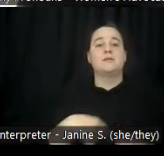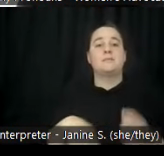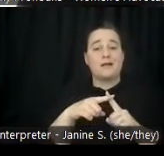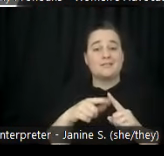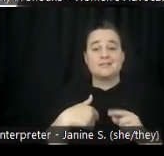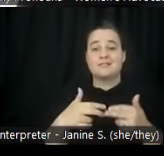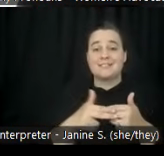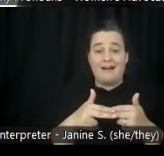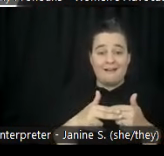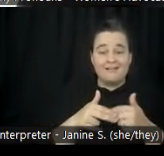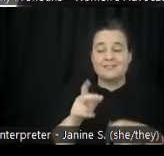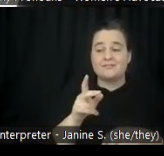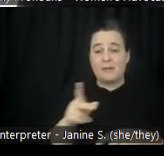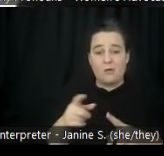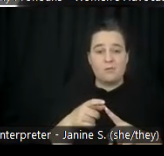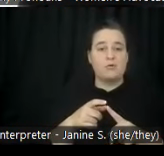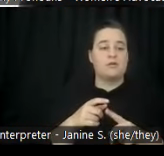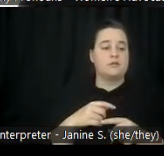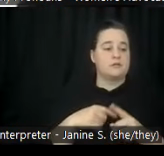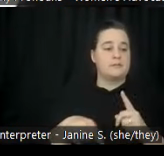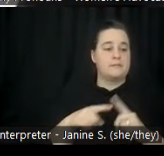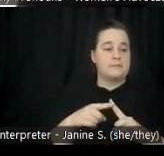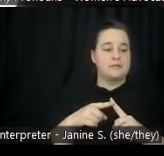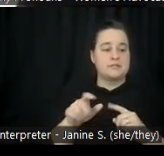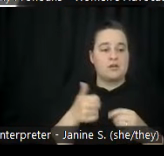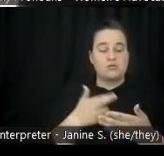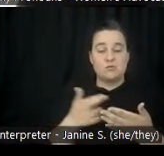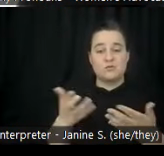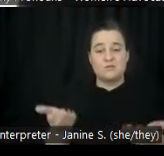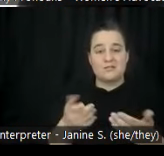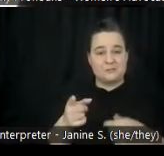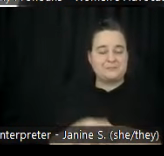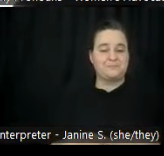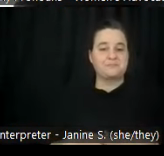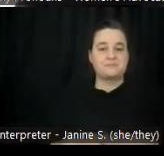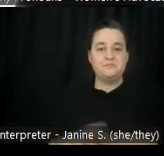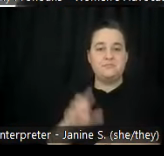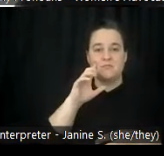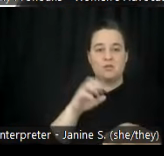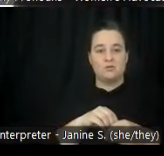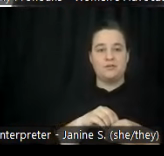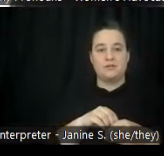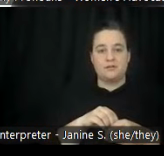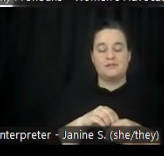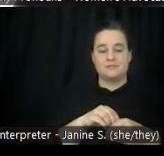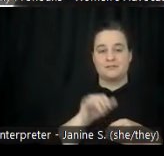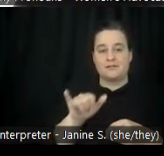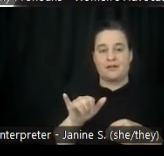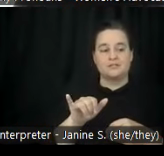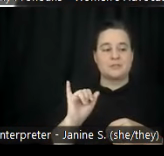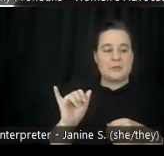and also the certificate of attendance. So all of that will be in the chat as well. So you can click